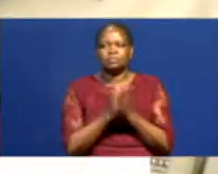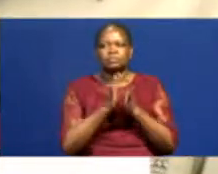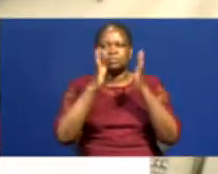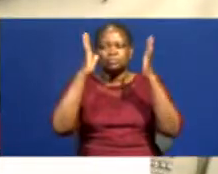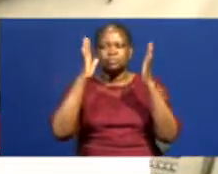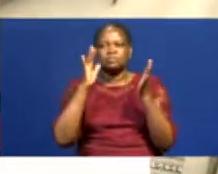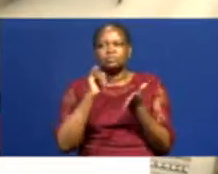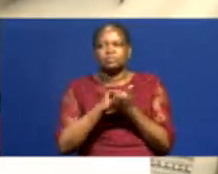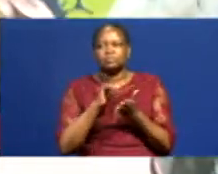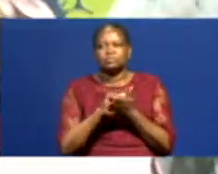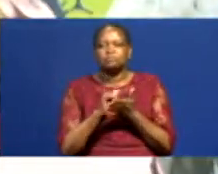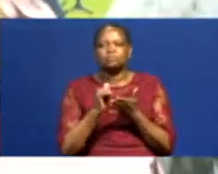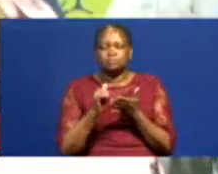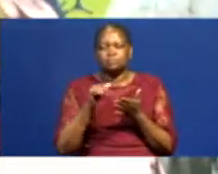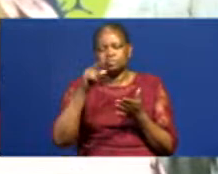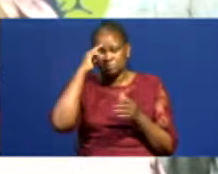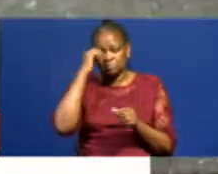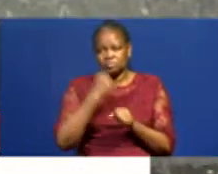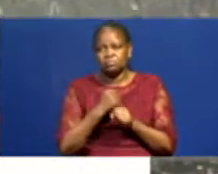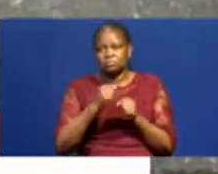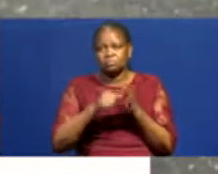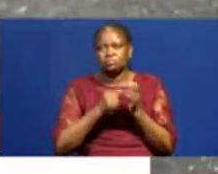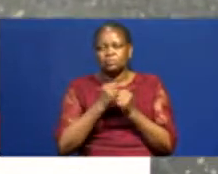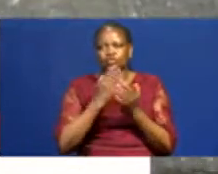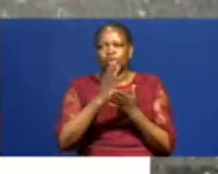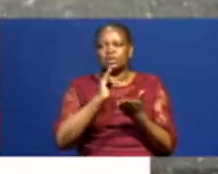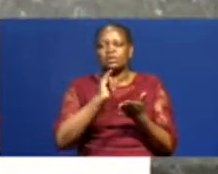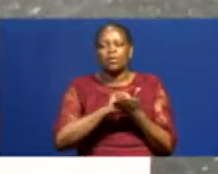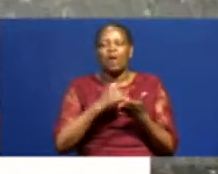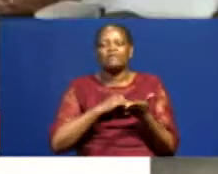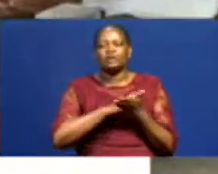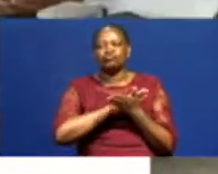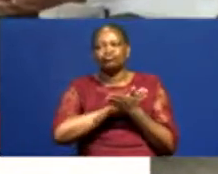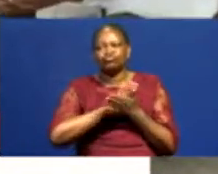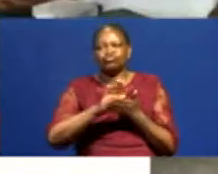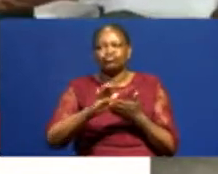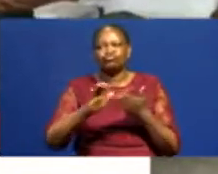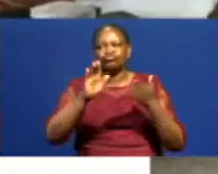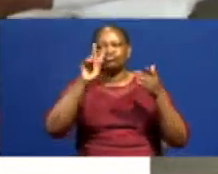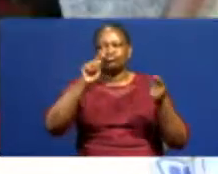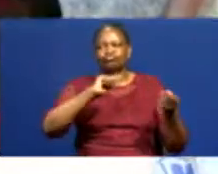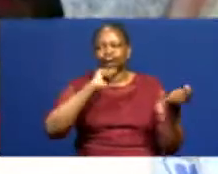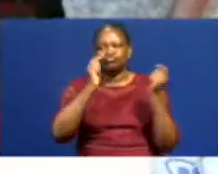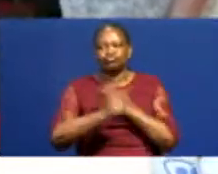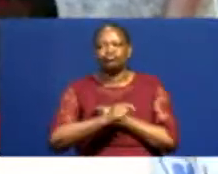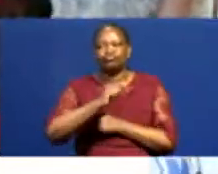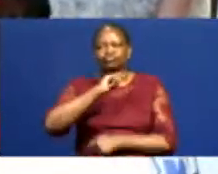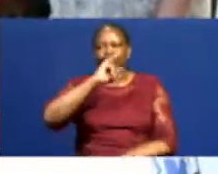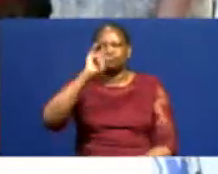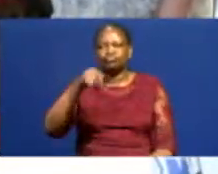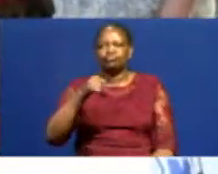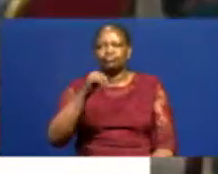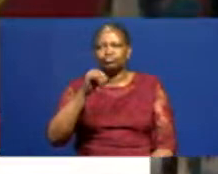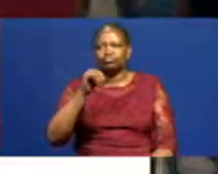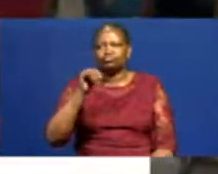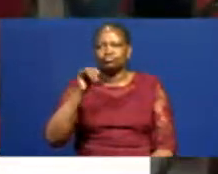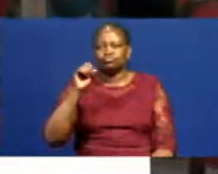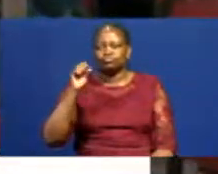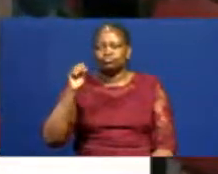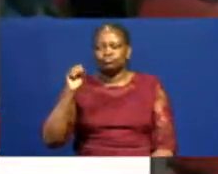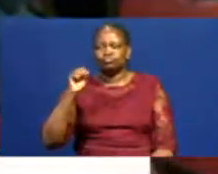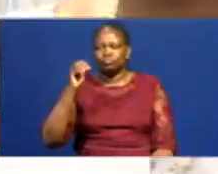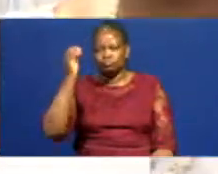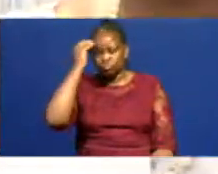has deployed this year to ensure a smooth transition to the JSC learning as KCPE is